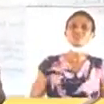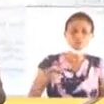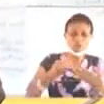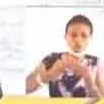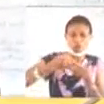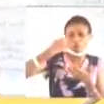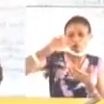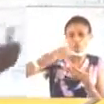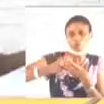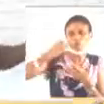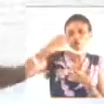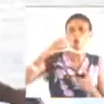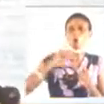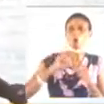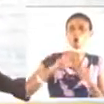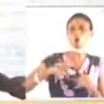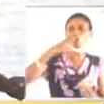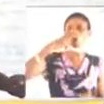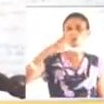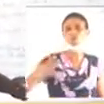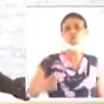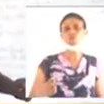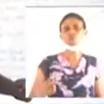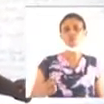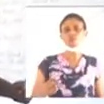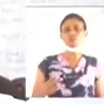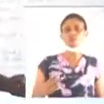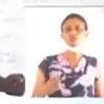drugs we mentioned.